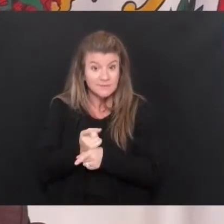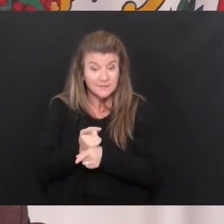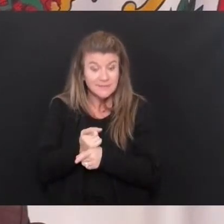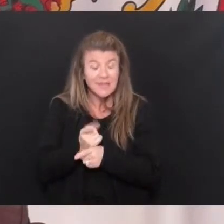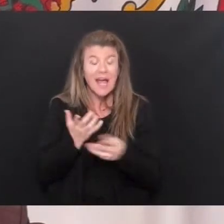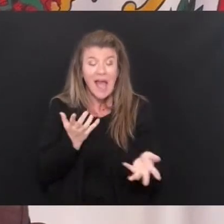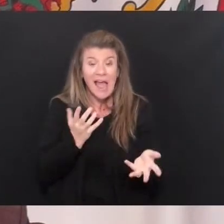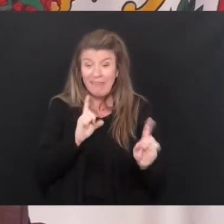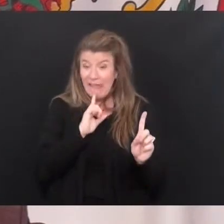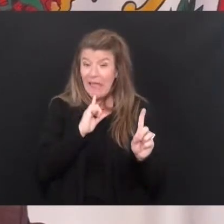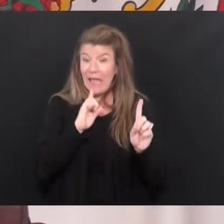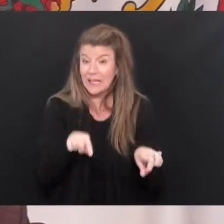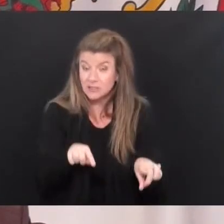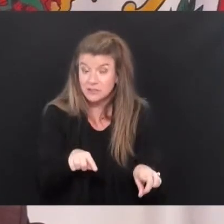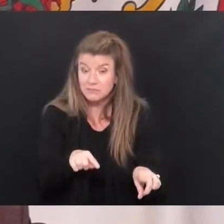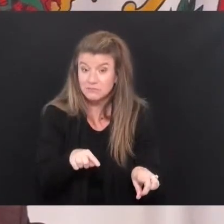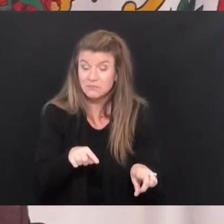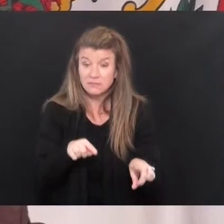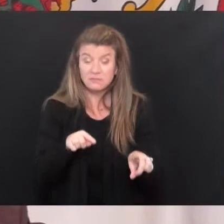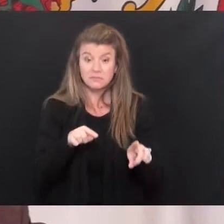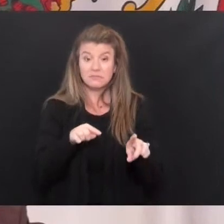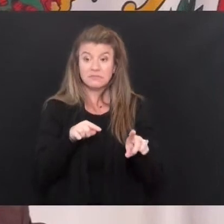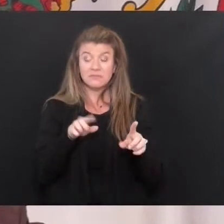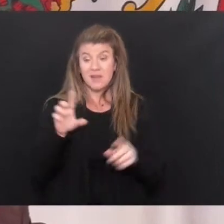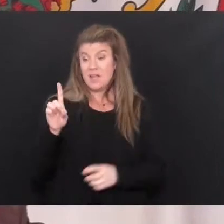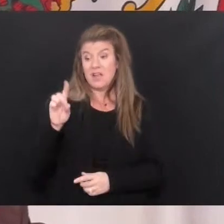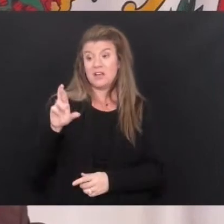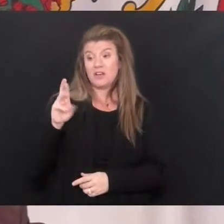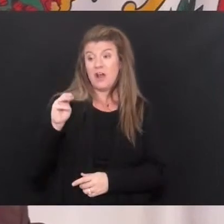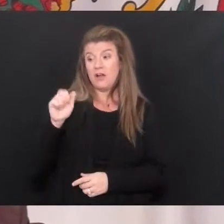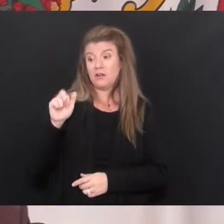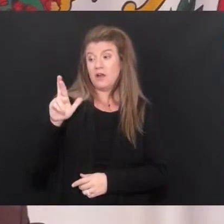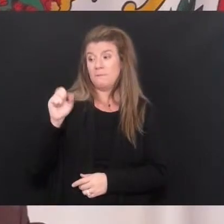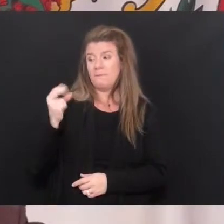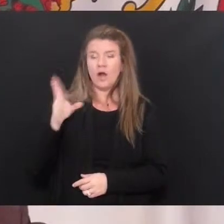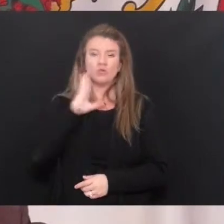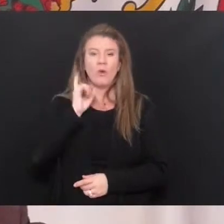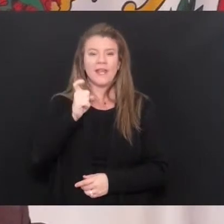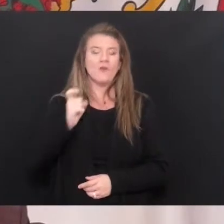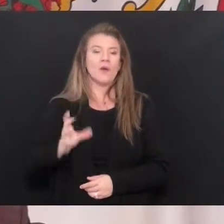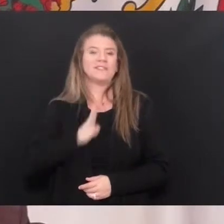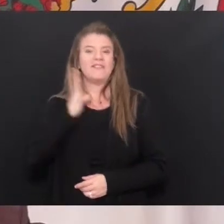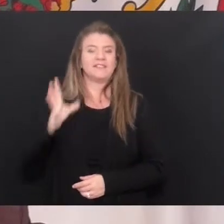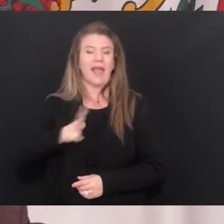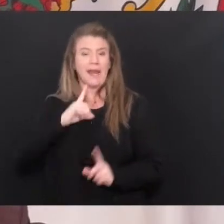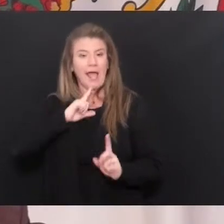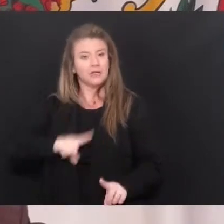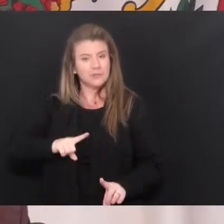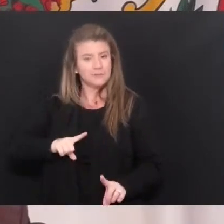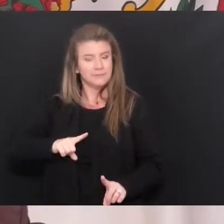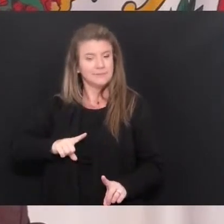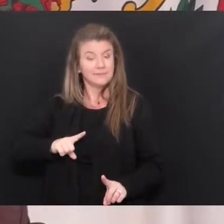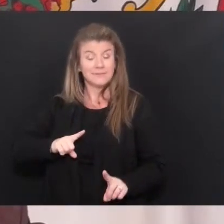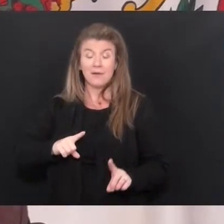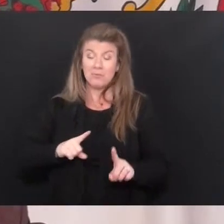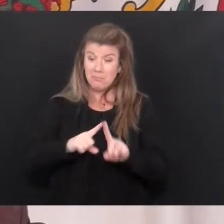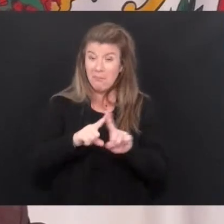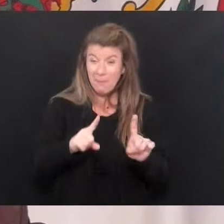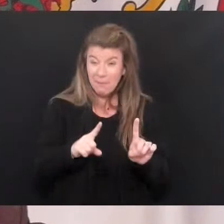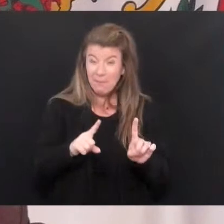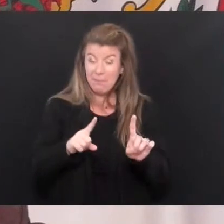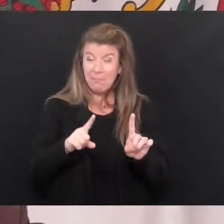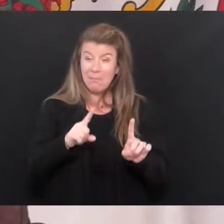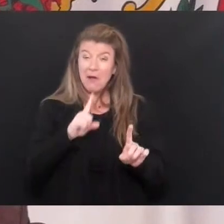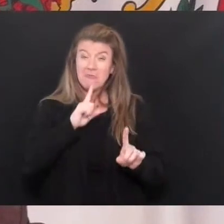The answer, Kenny, Dr. Marsh can give you a sophisticated answer, but the answer is just